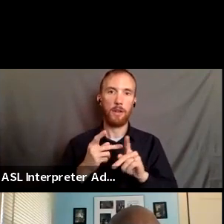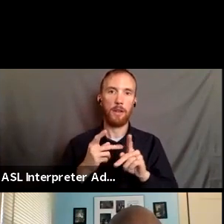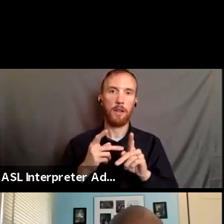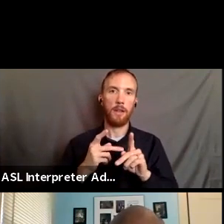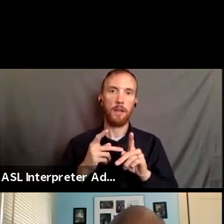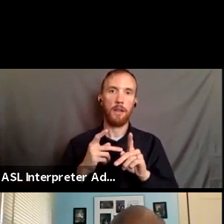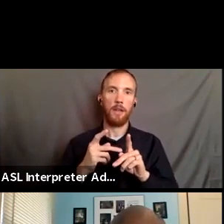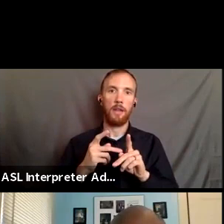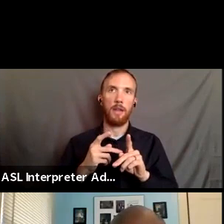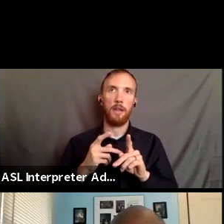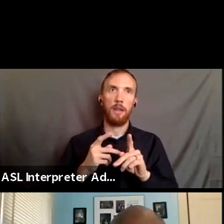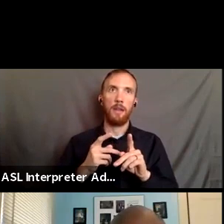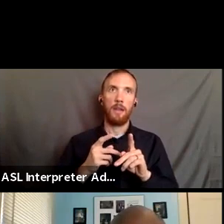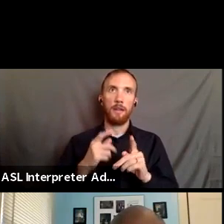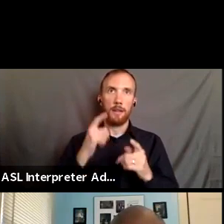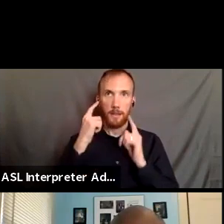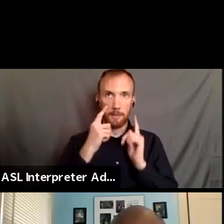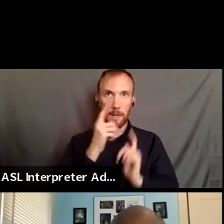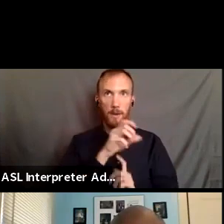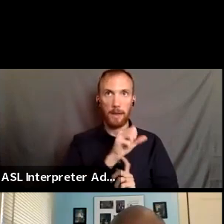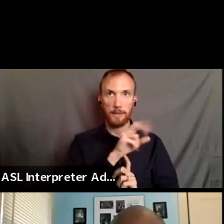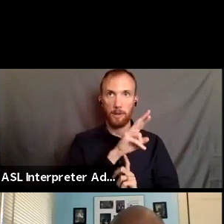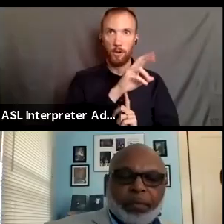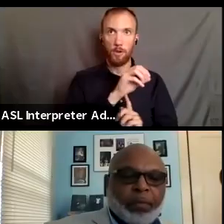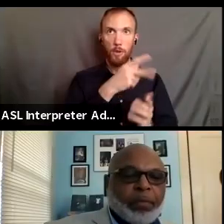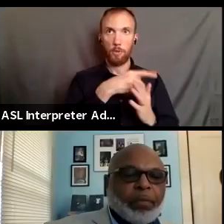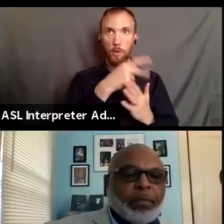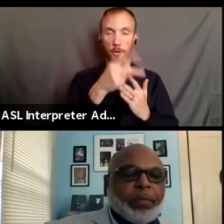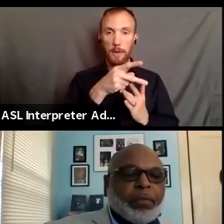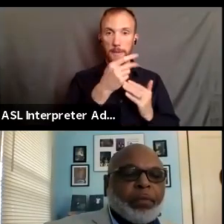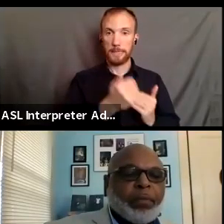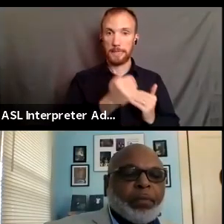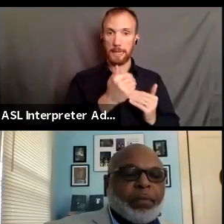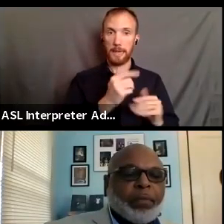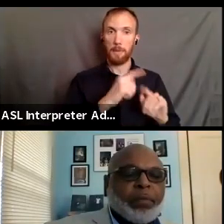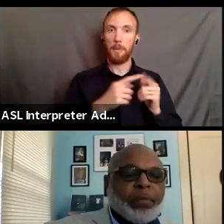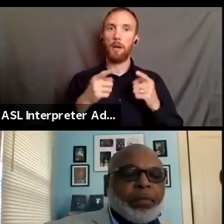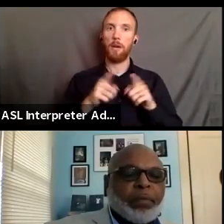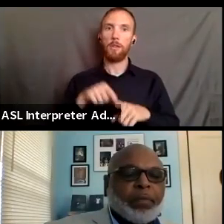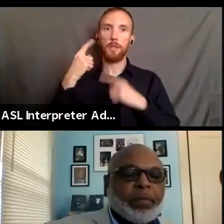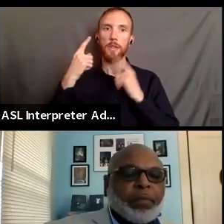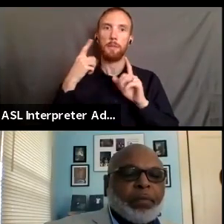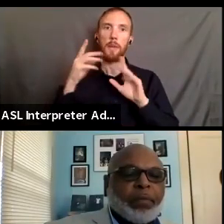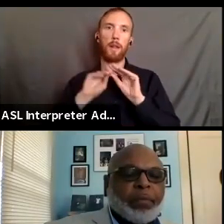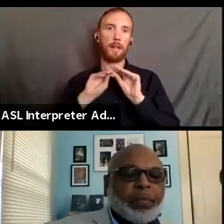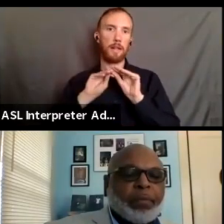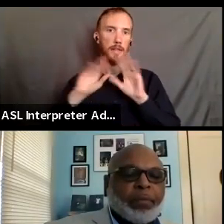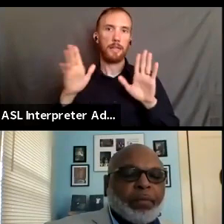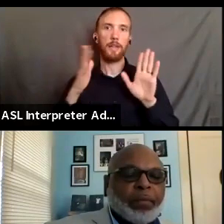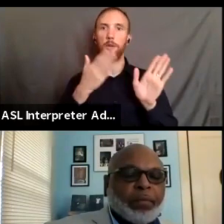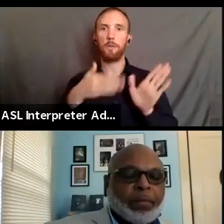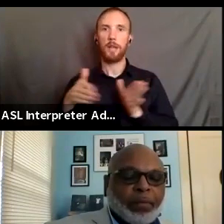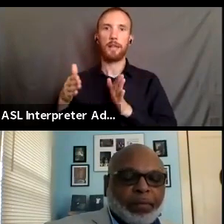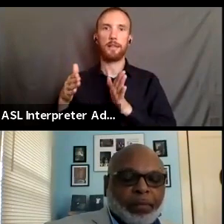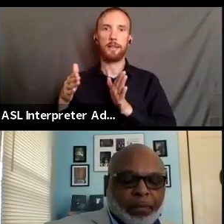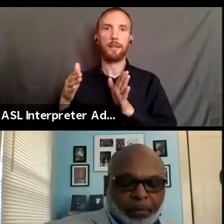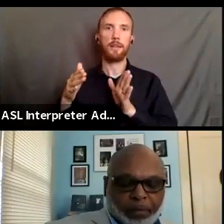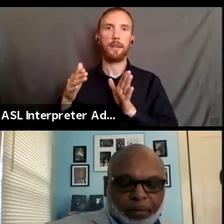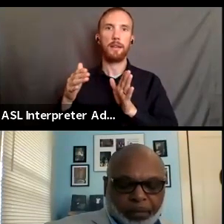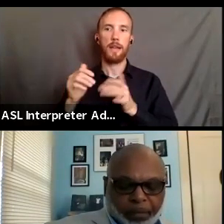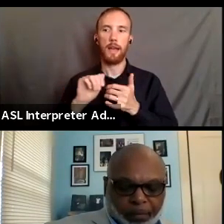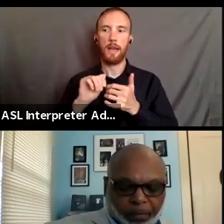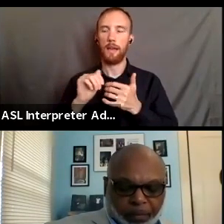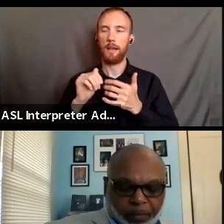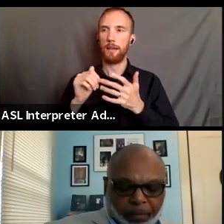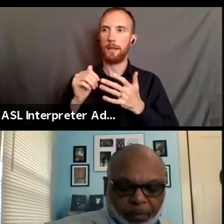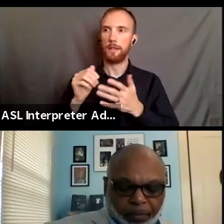what happens with sro program today but also figure out clear plans about how students will be kept safe in our schools